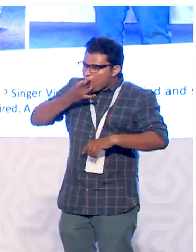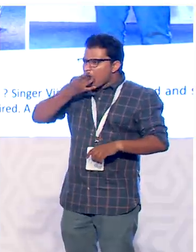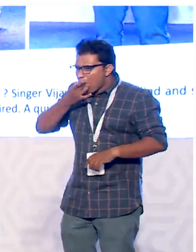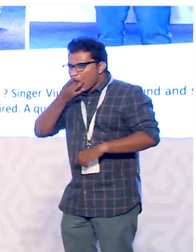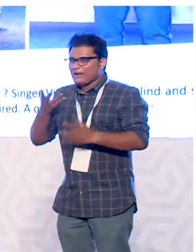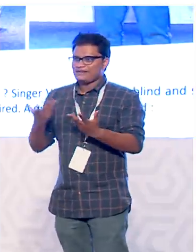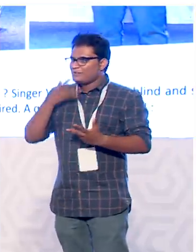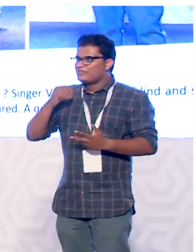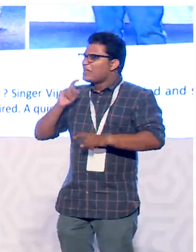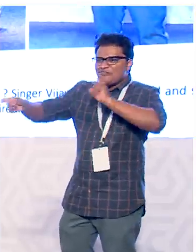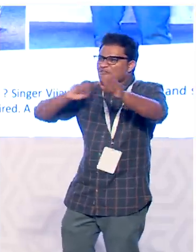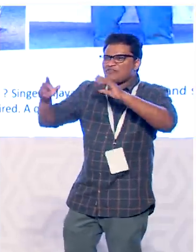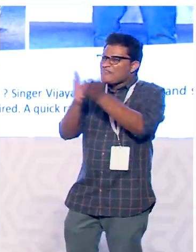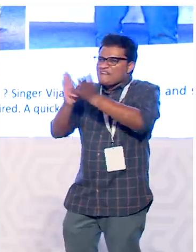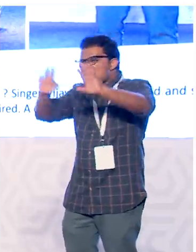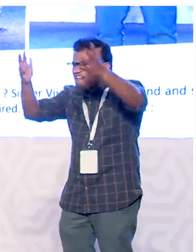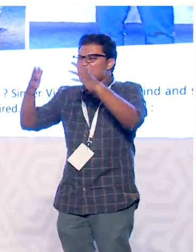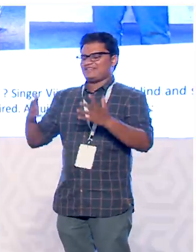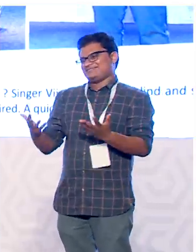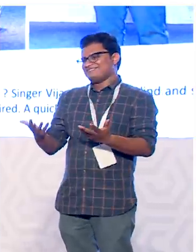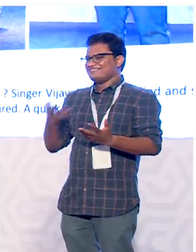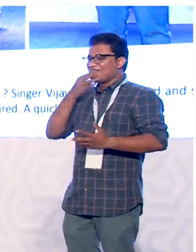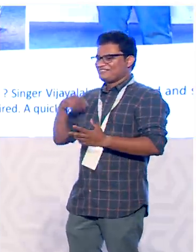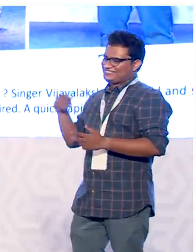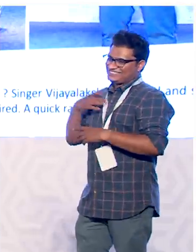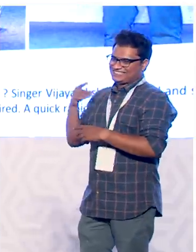have comments and they are clapping.